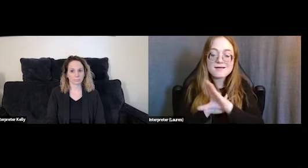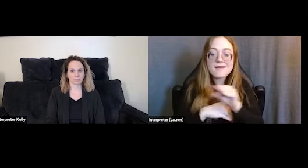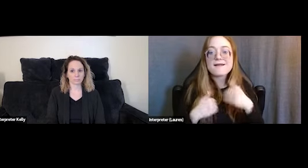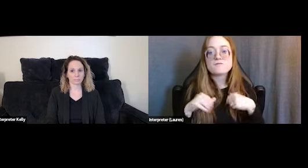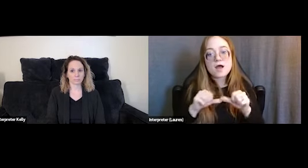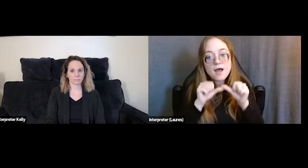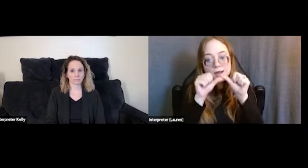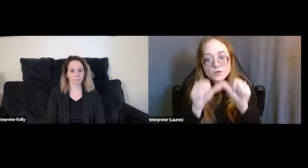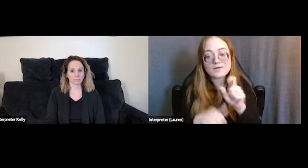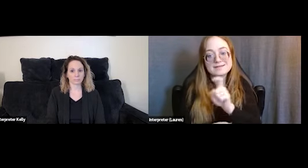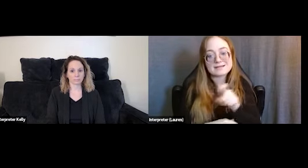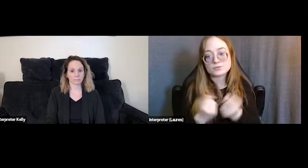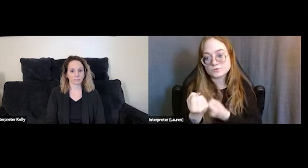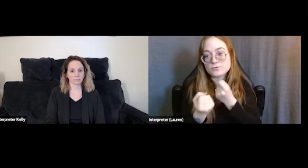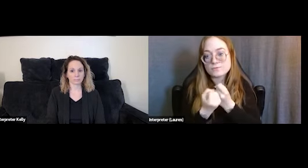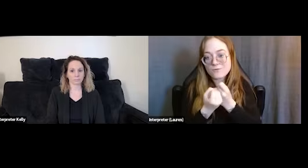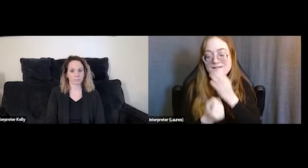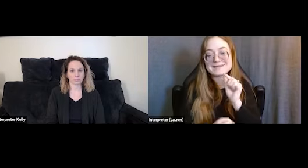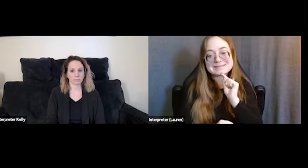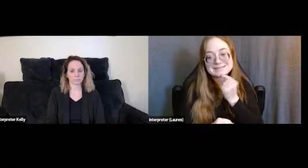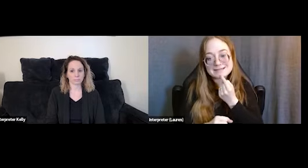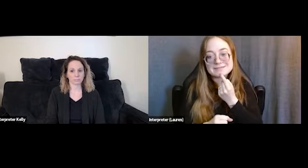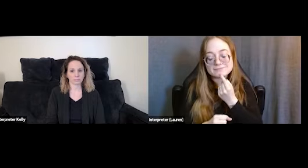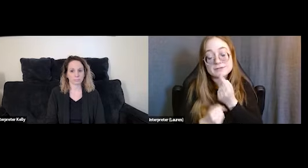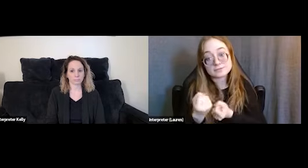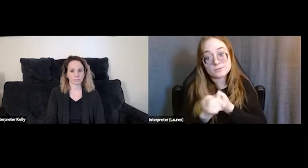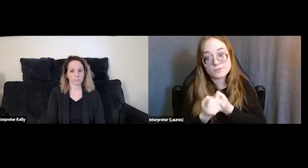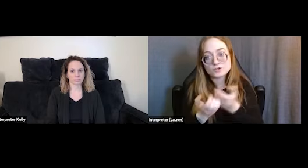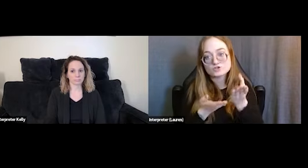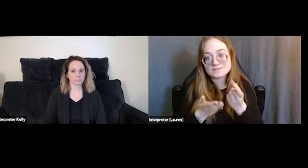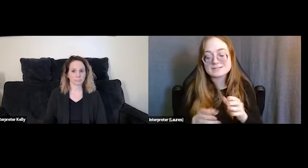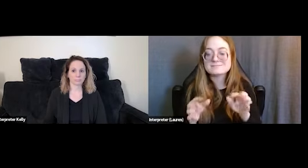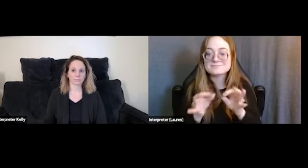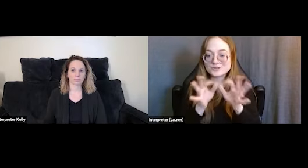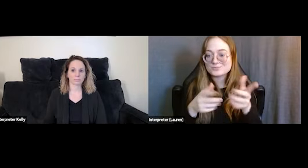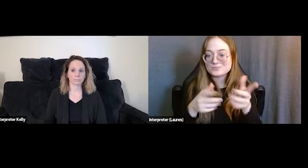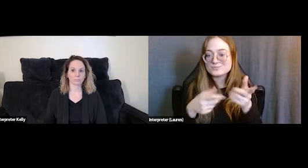and necessary intensive supports and services.